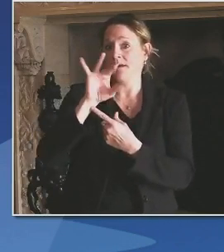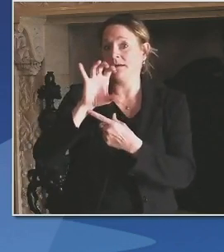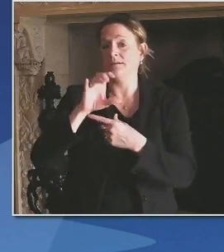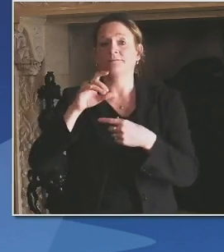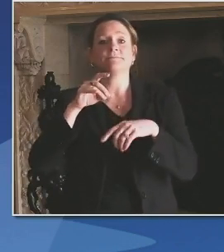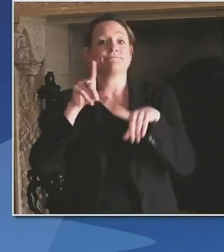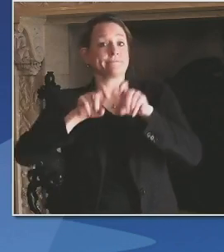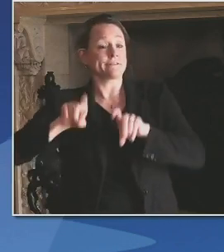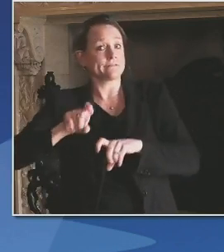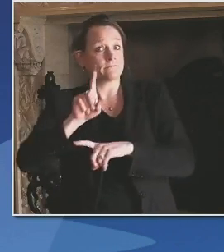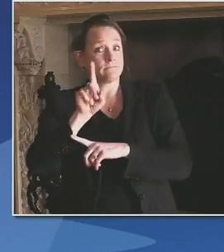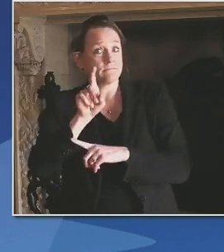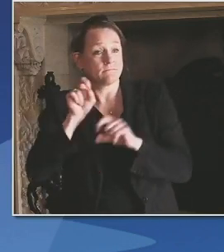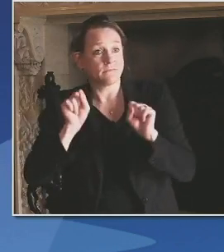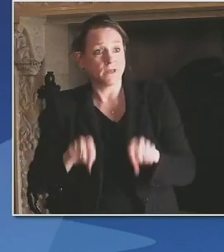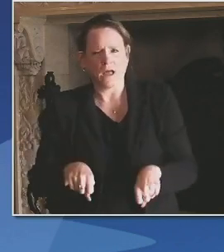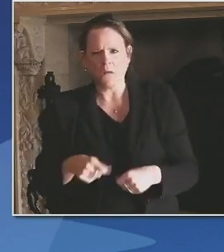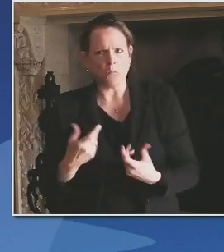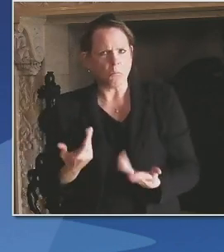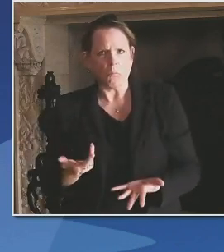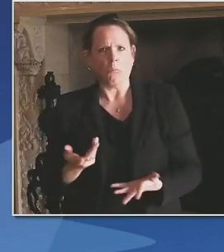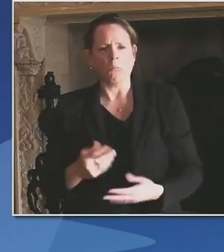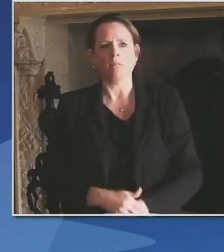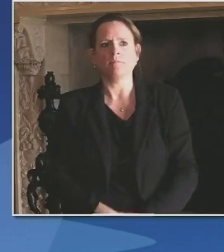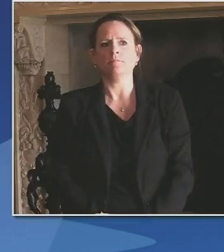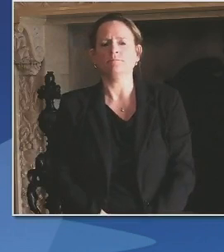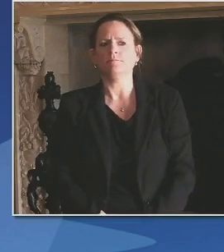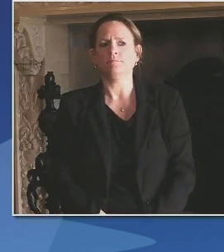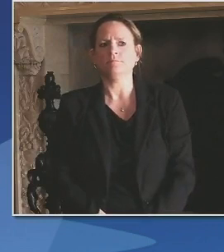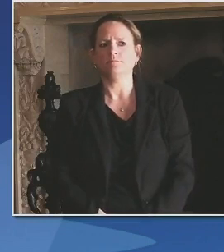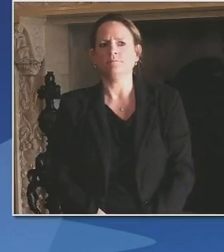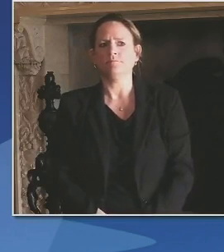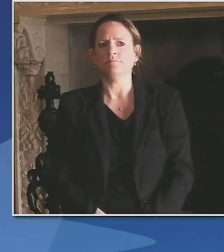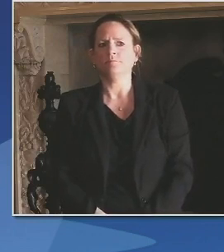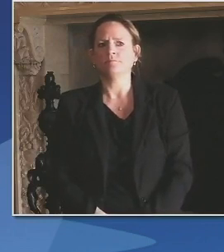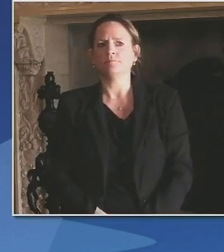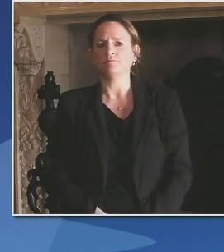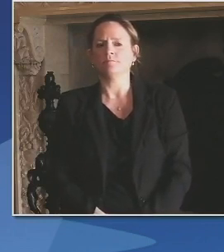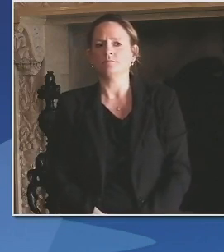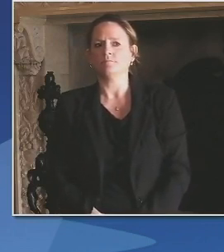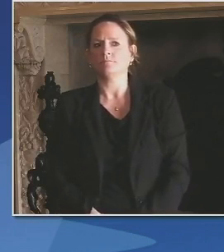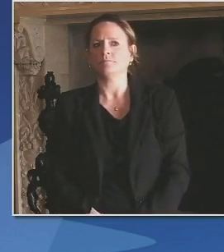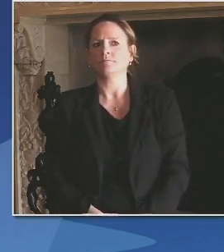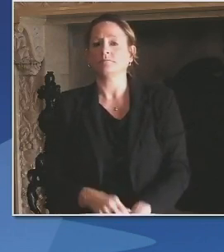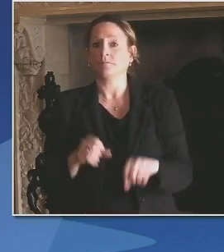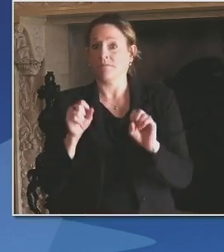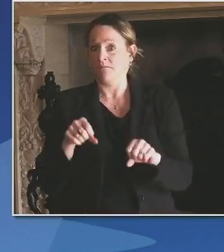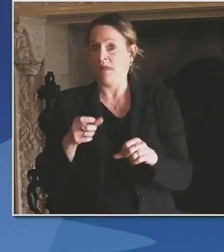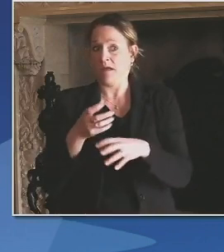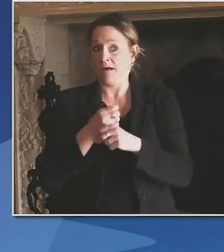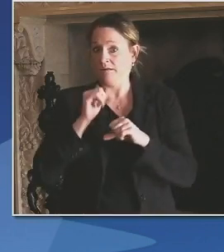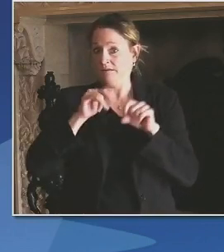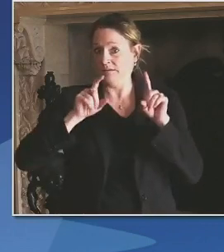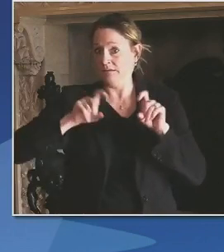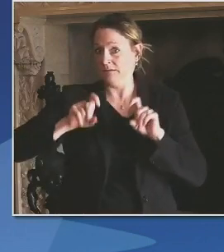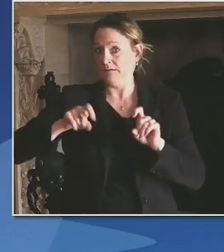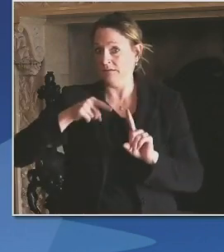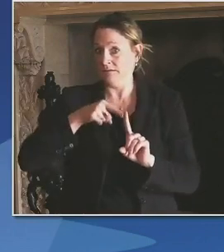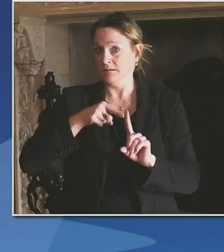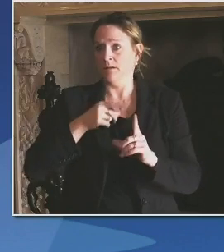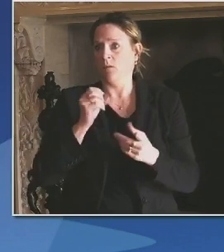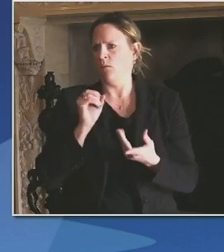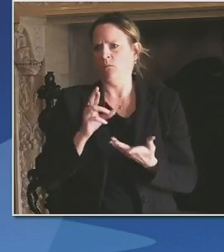test, since those who are asymptomatic seem to be an issue? And you, as